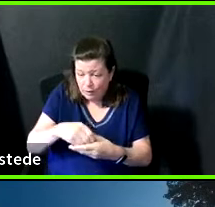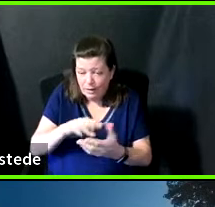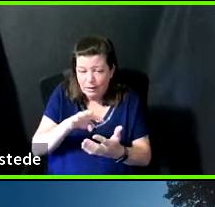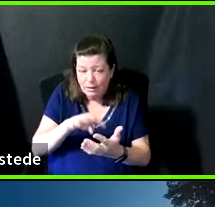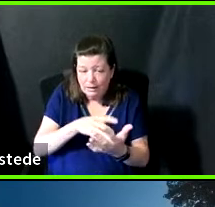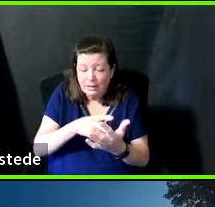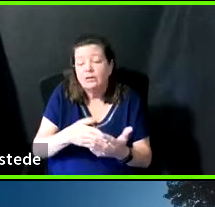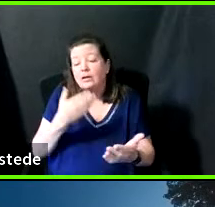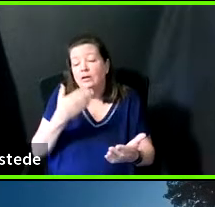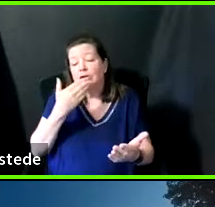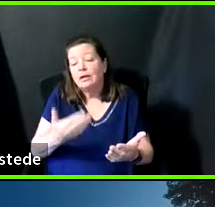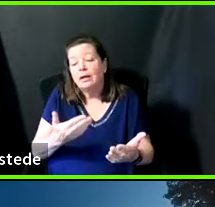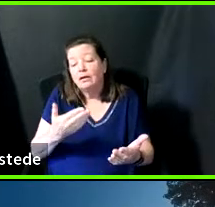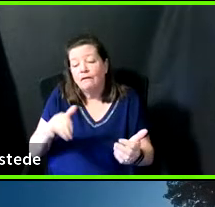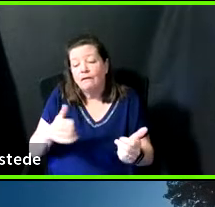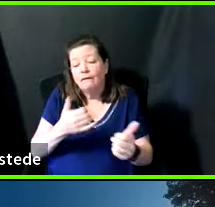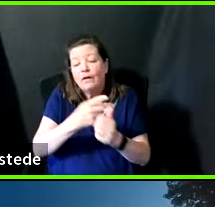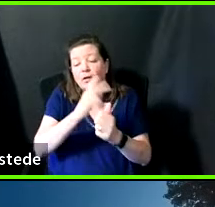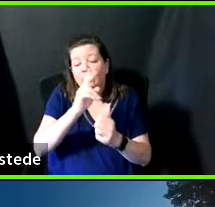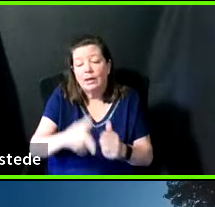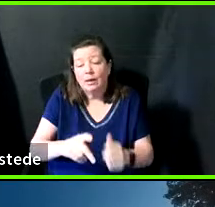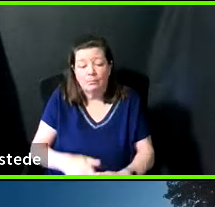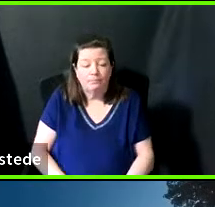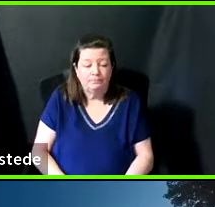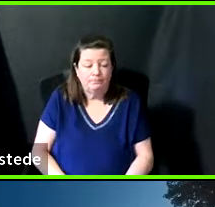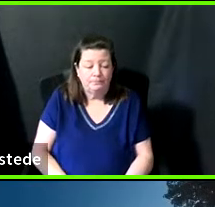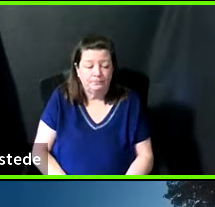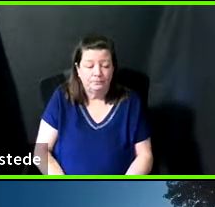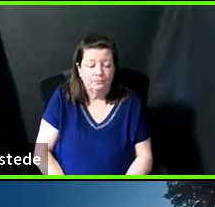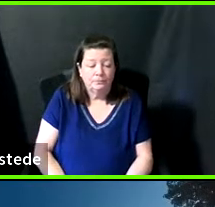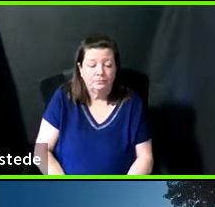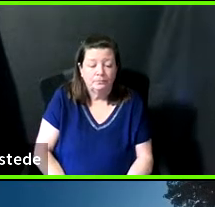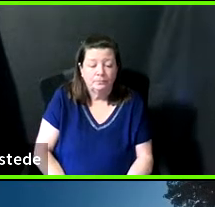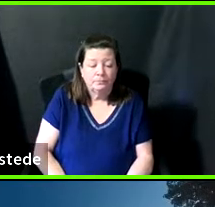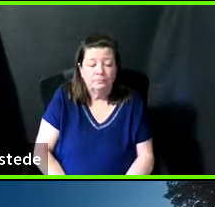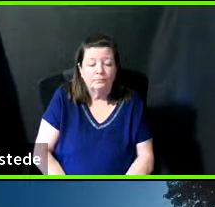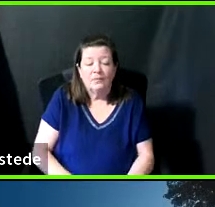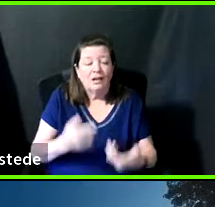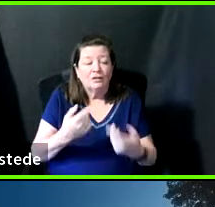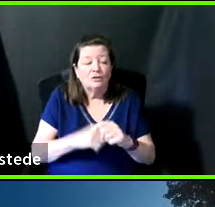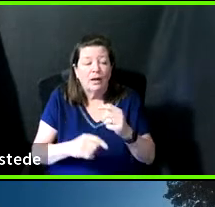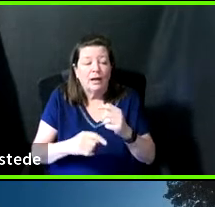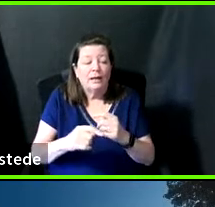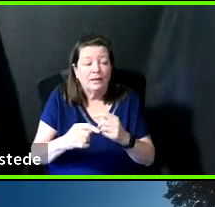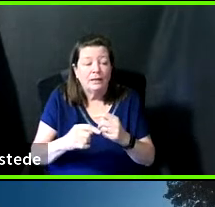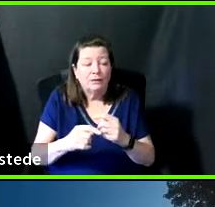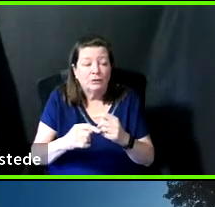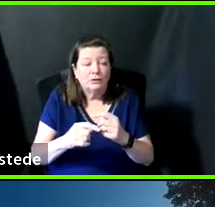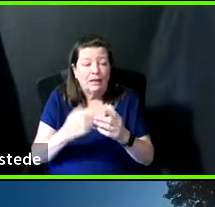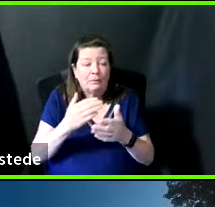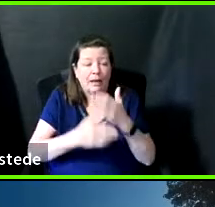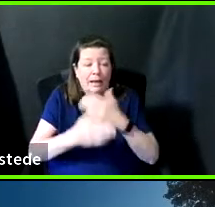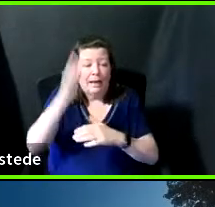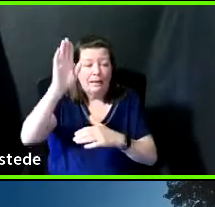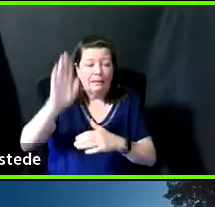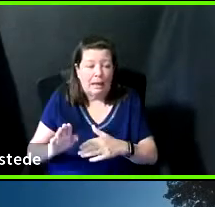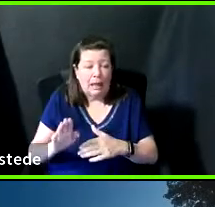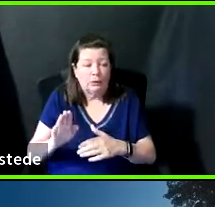you following up on that one. Thank you. I'll try to figure out how to take my hand down and turn my thing off too.